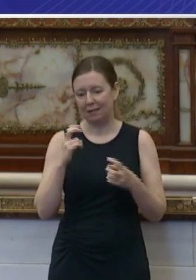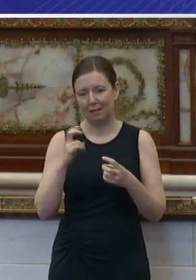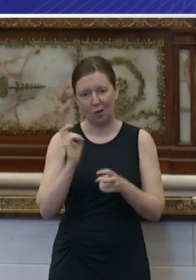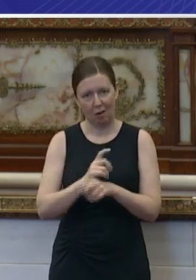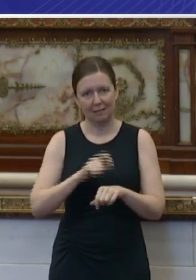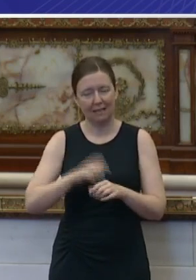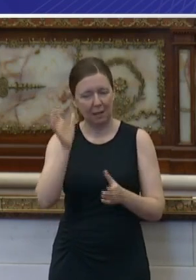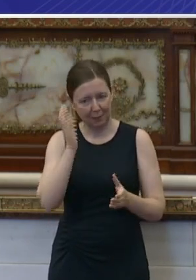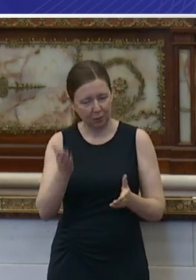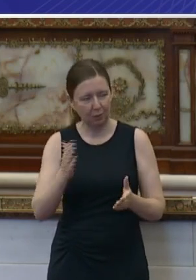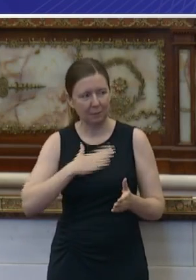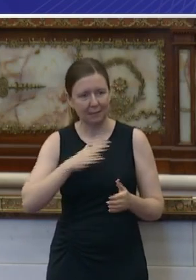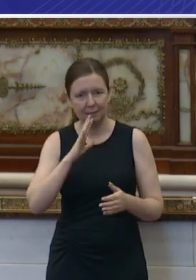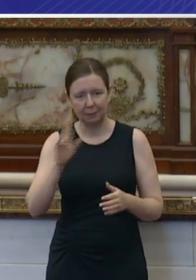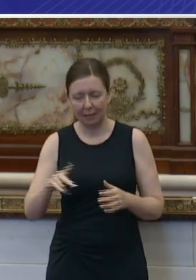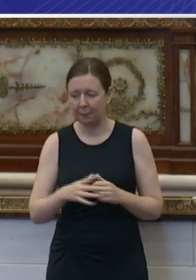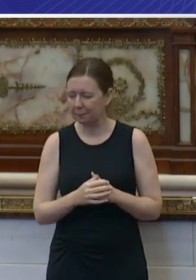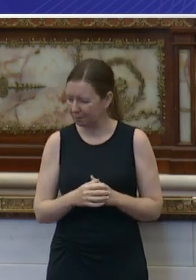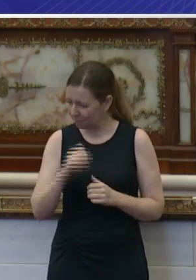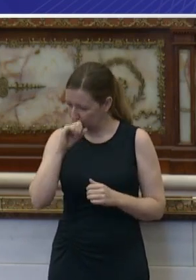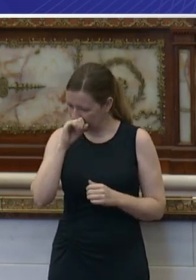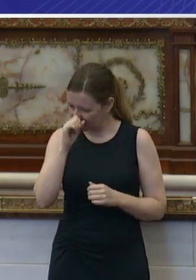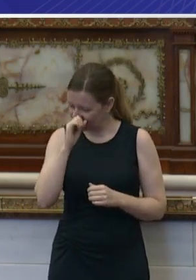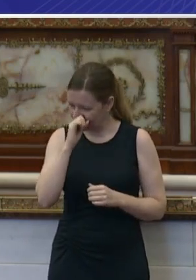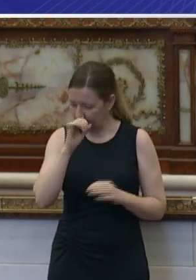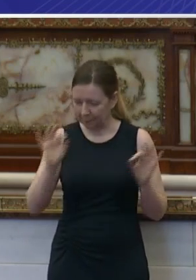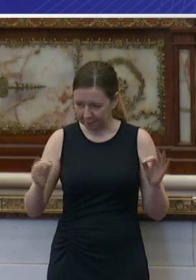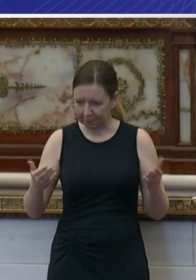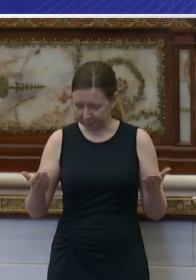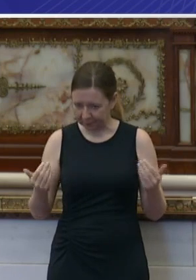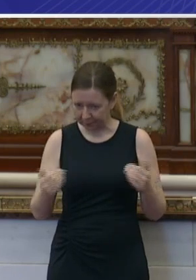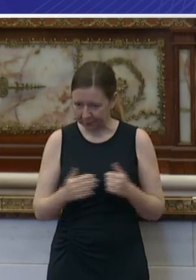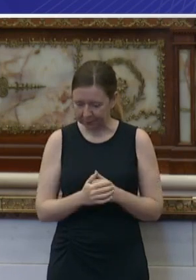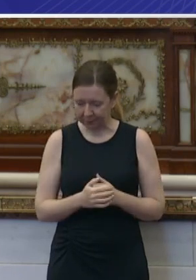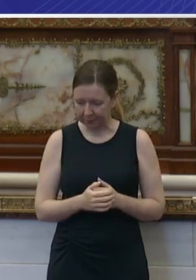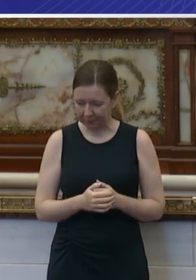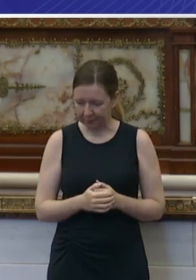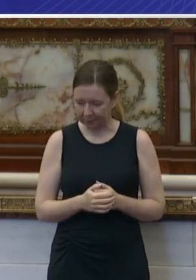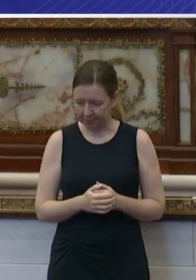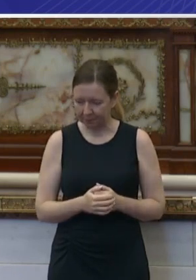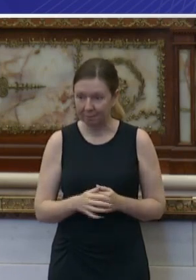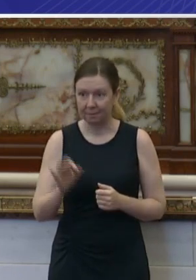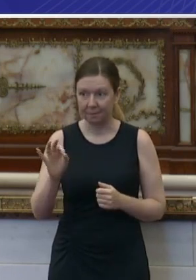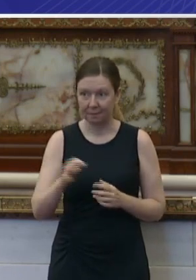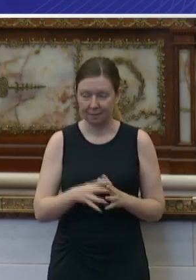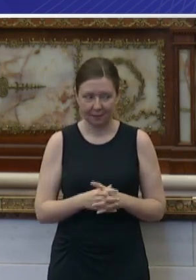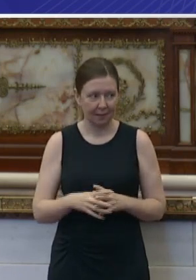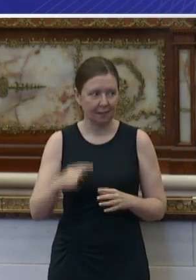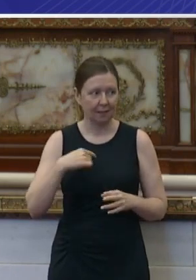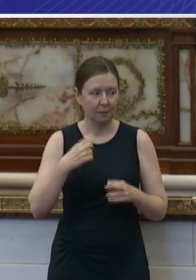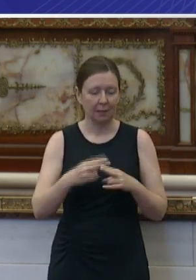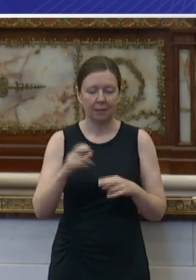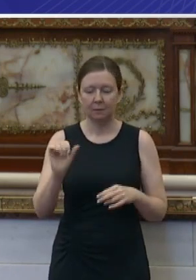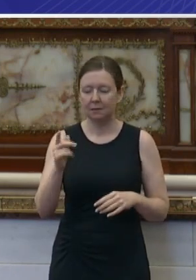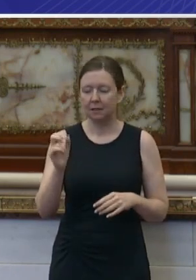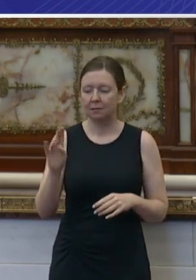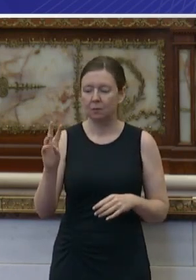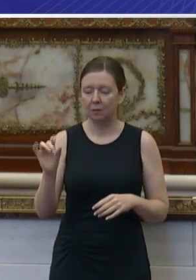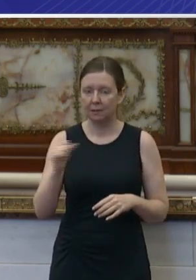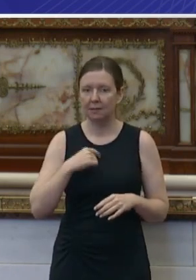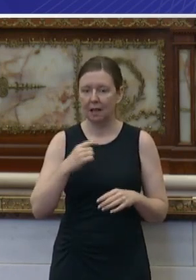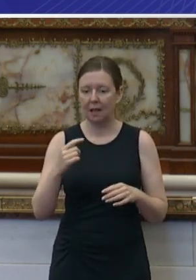If you could speak up and... I'm sorry, can you hear me now? That's much better. Thank you. Awesome. My name is Calvin Wongus, and